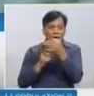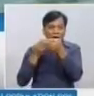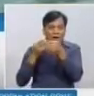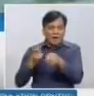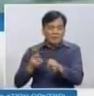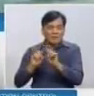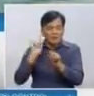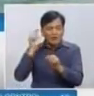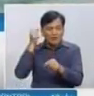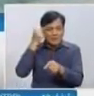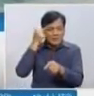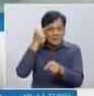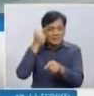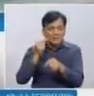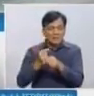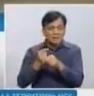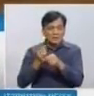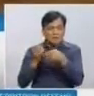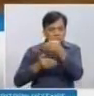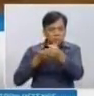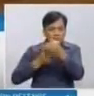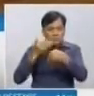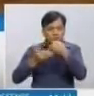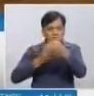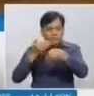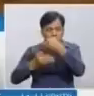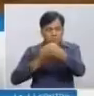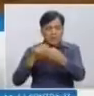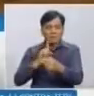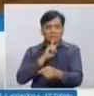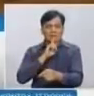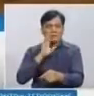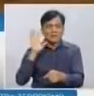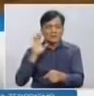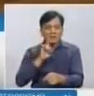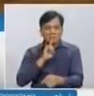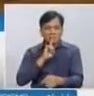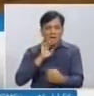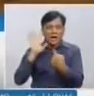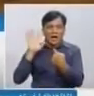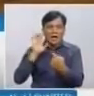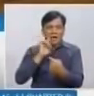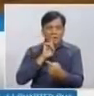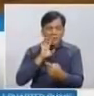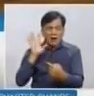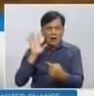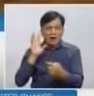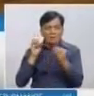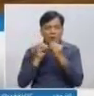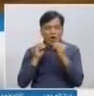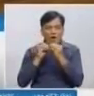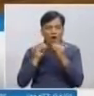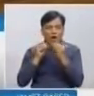got from government through the years were promises, promises, and